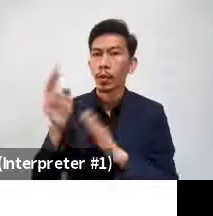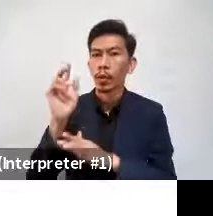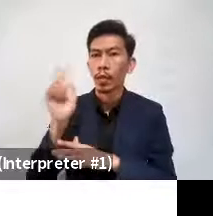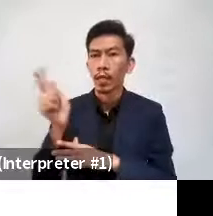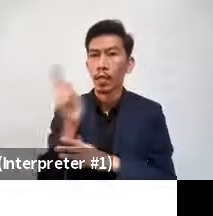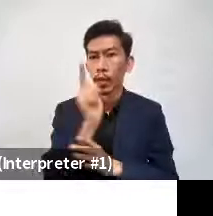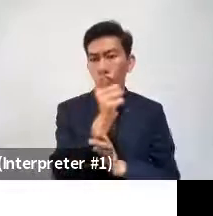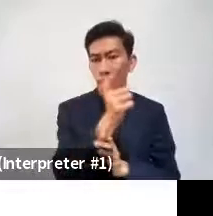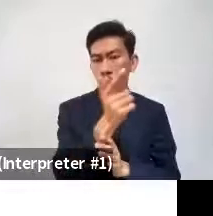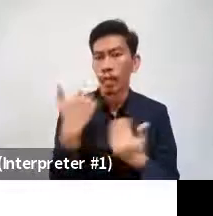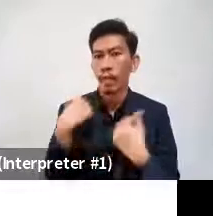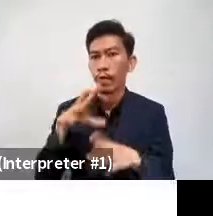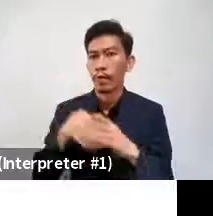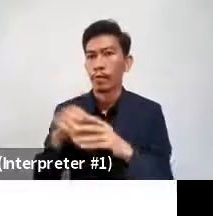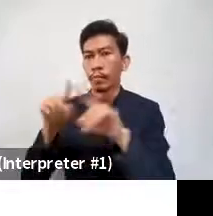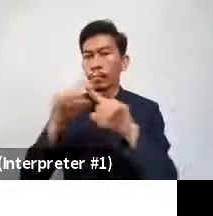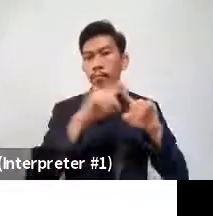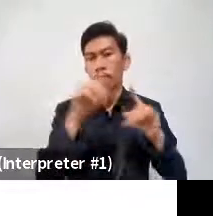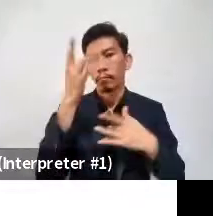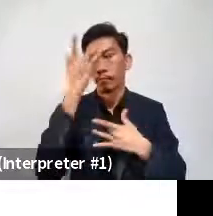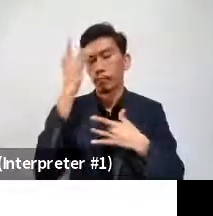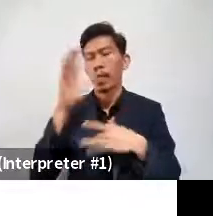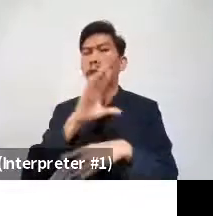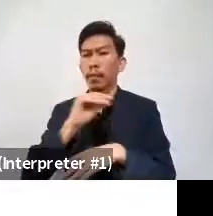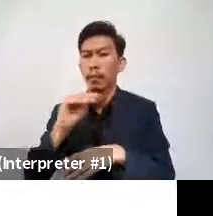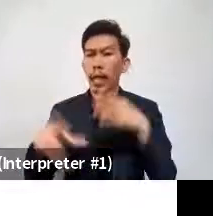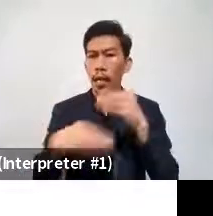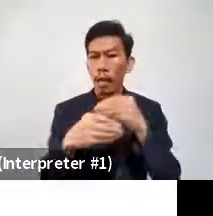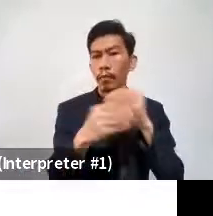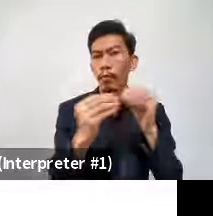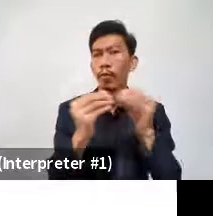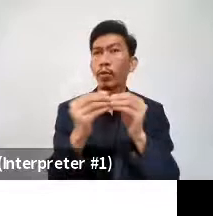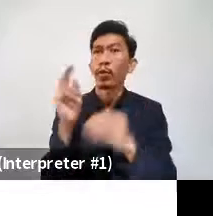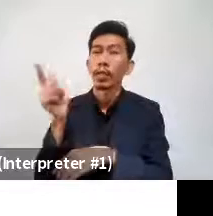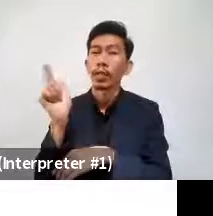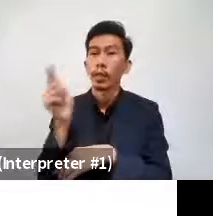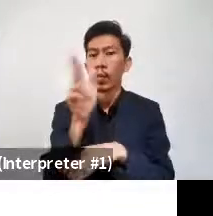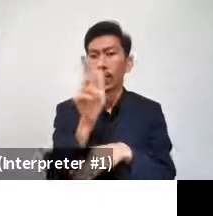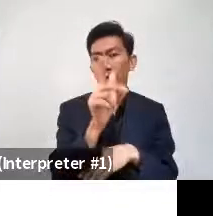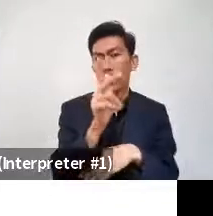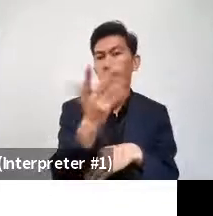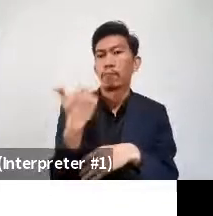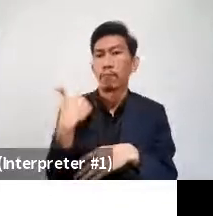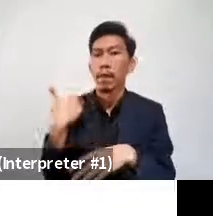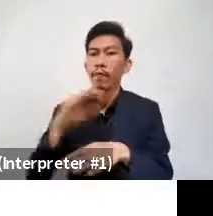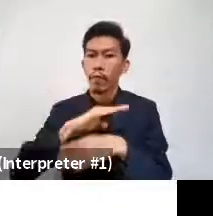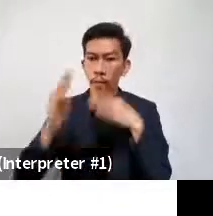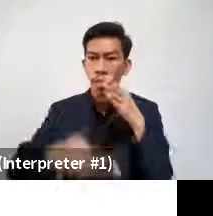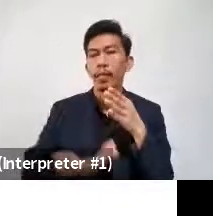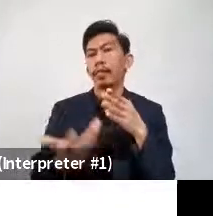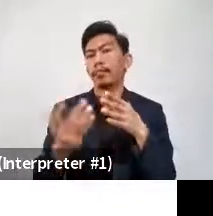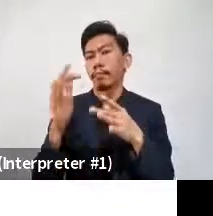several diseases, and in 22, we are adding other conditions, and hopefully in 2023, it is a comprehensive one.